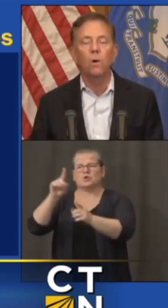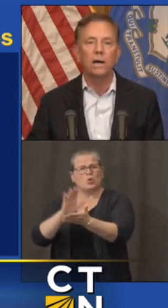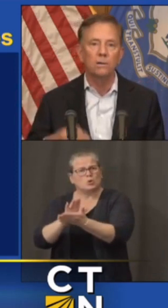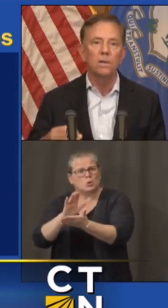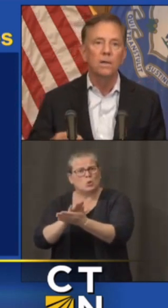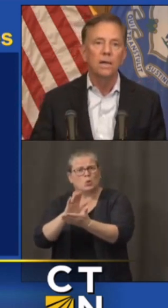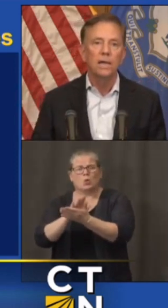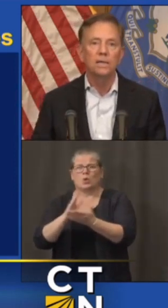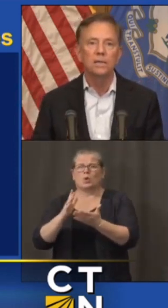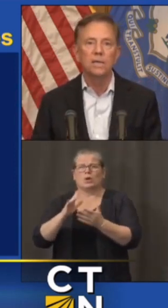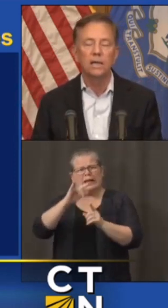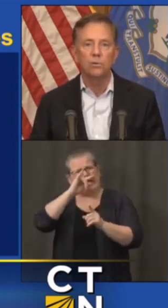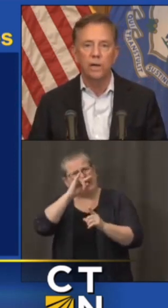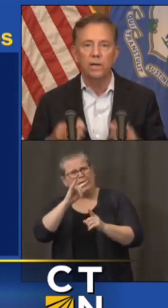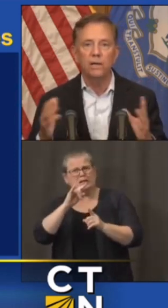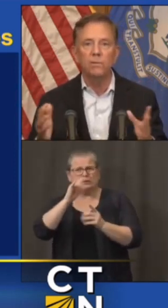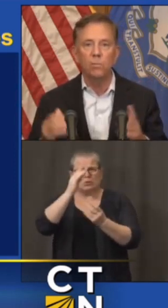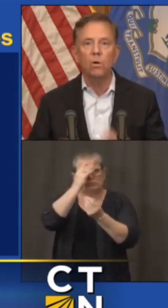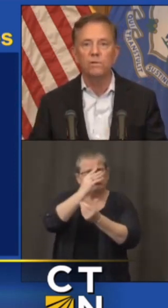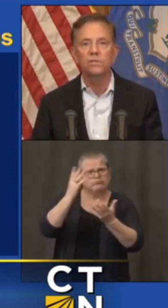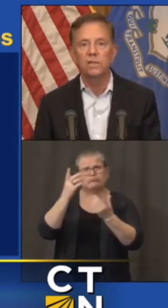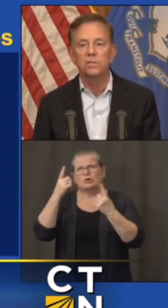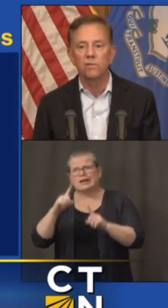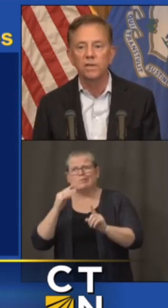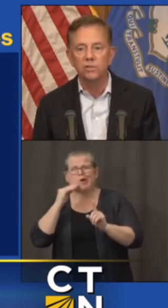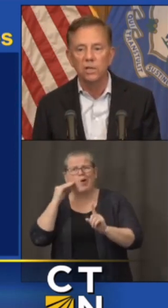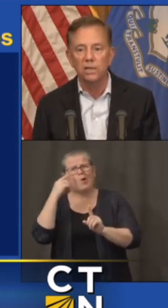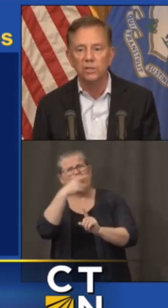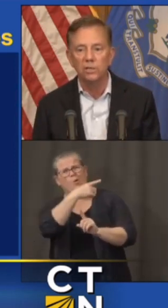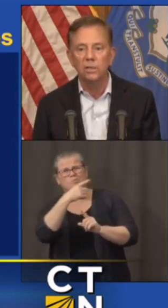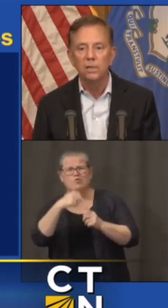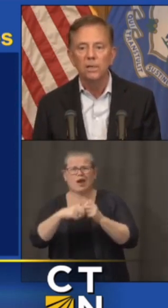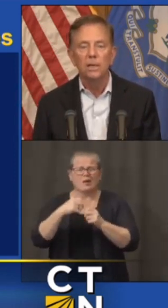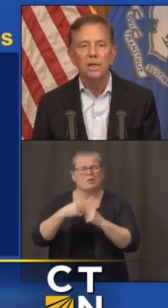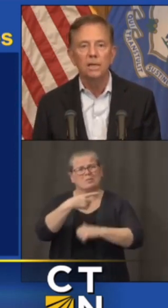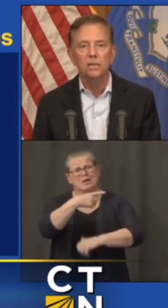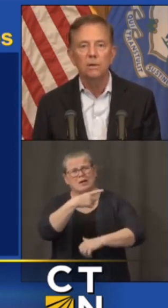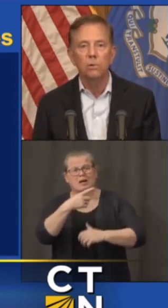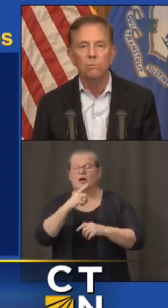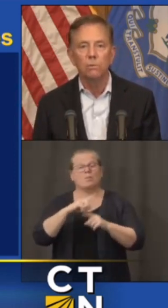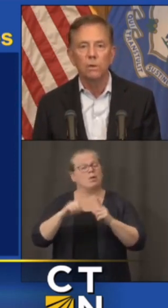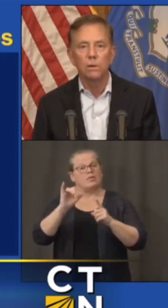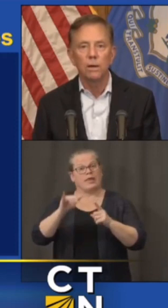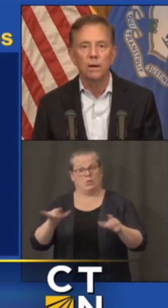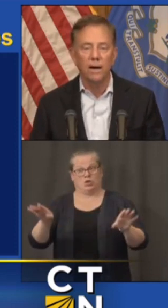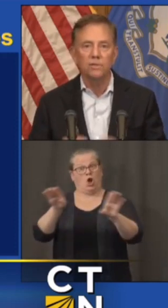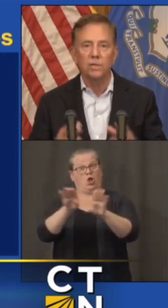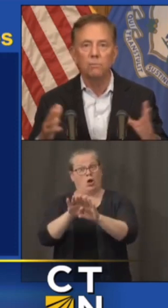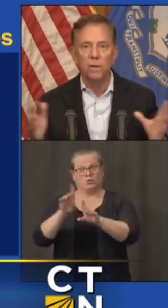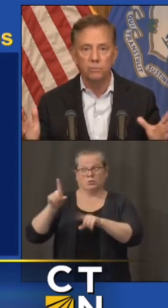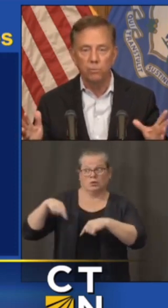for a while, and that created even more of a sense of isolation. And we're